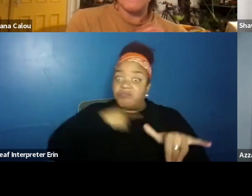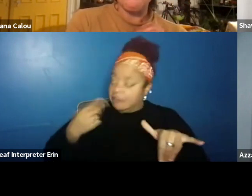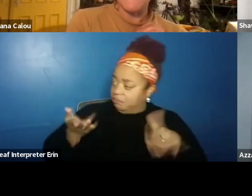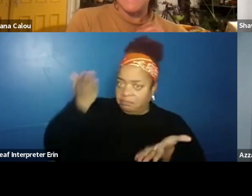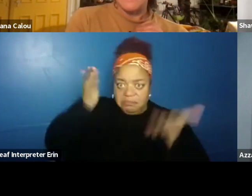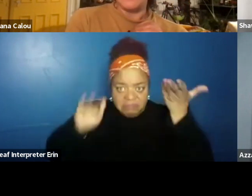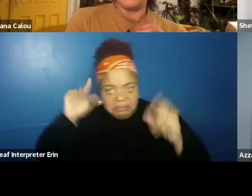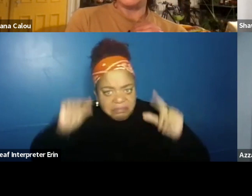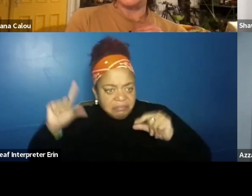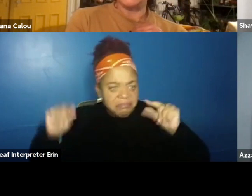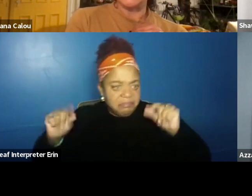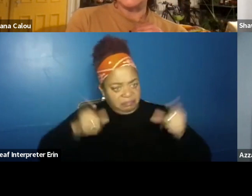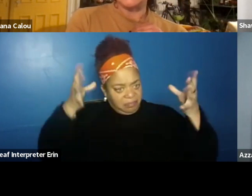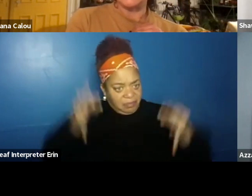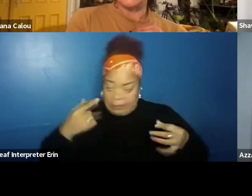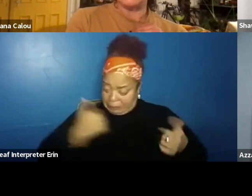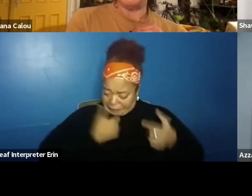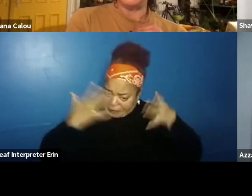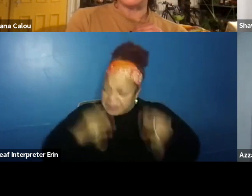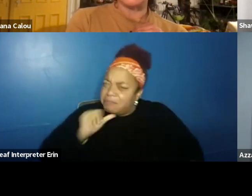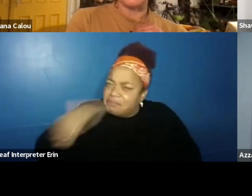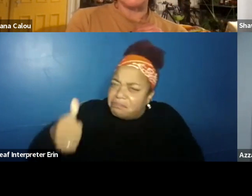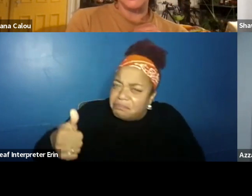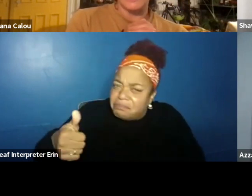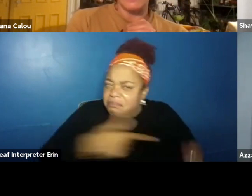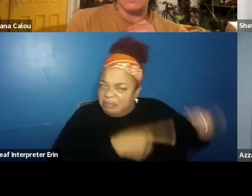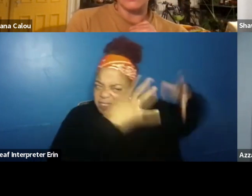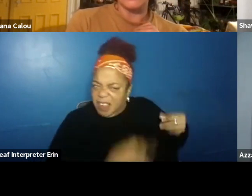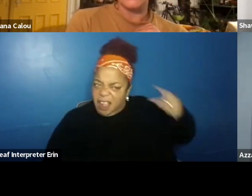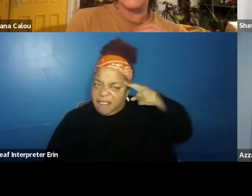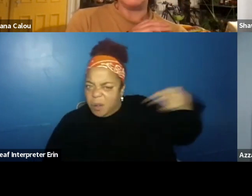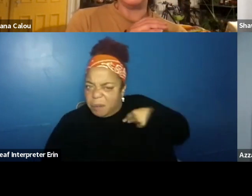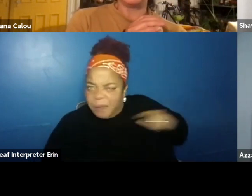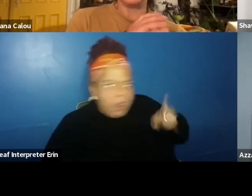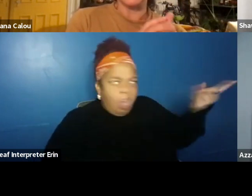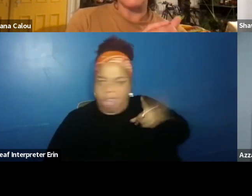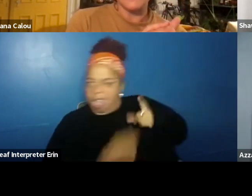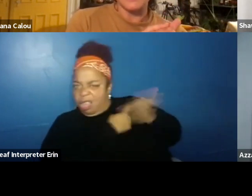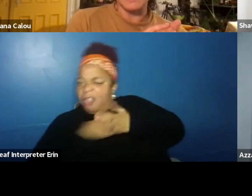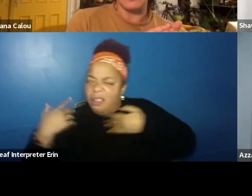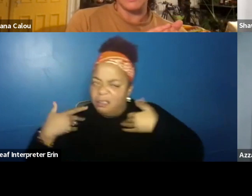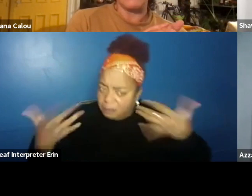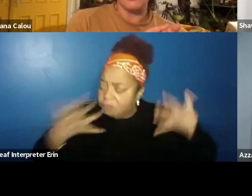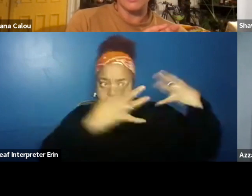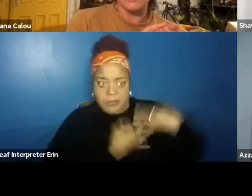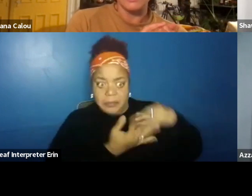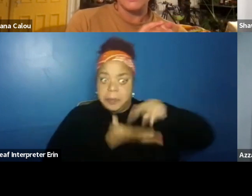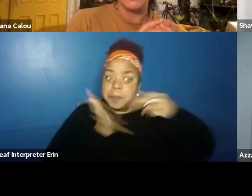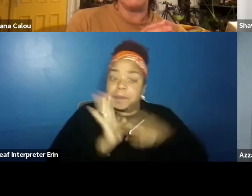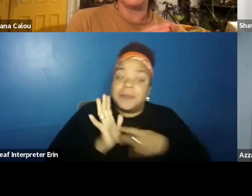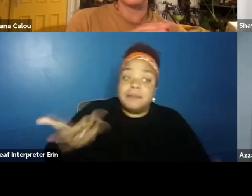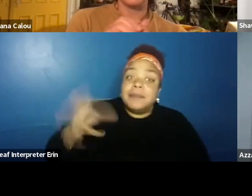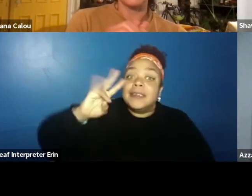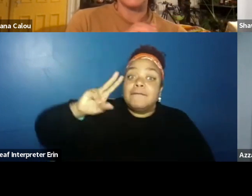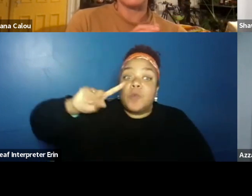you. And it means a 72-hour hold. It means ER visits people can't afford.